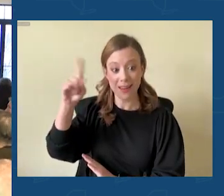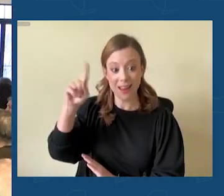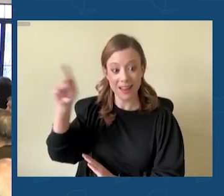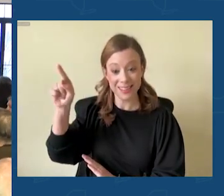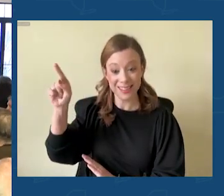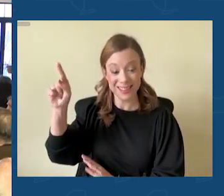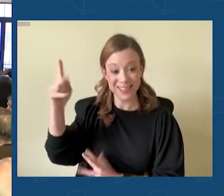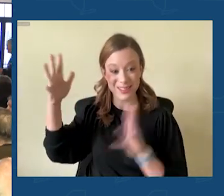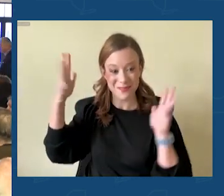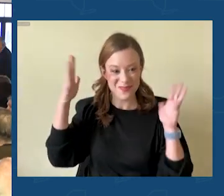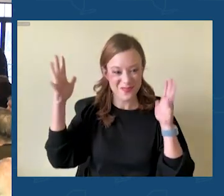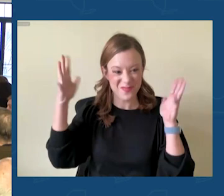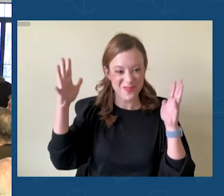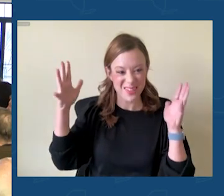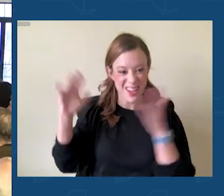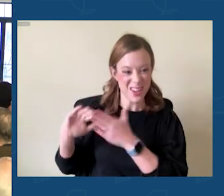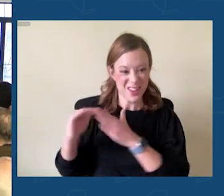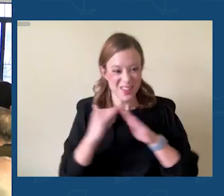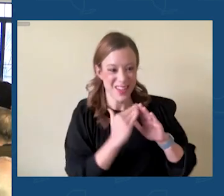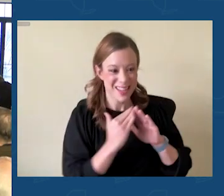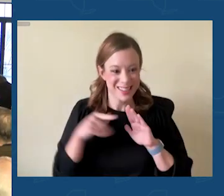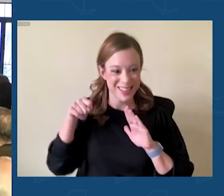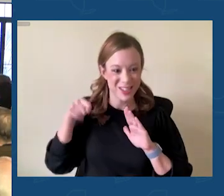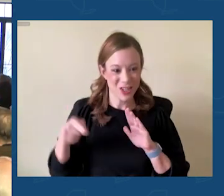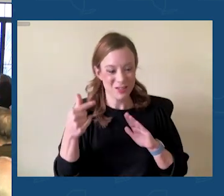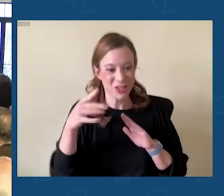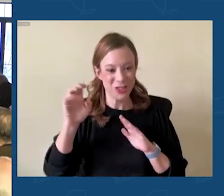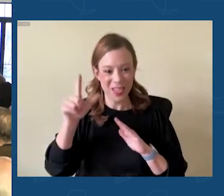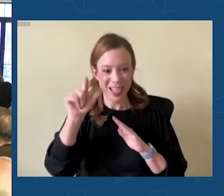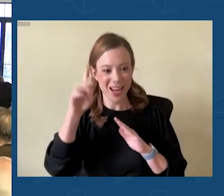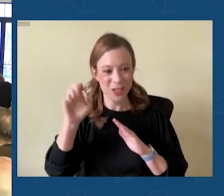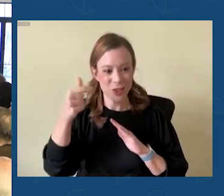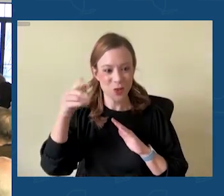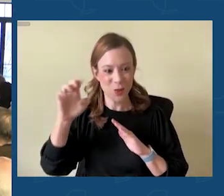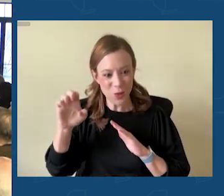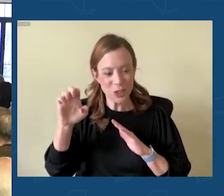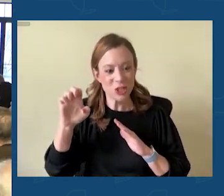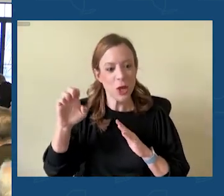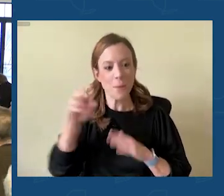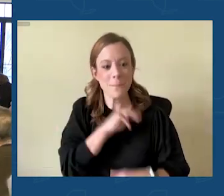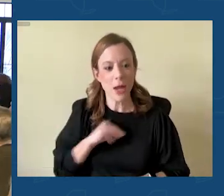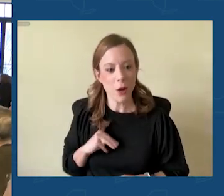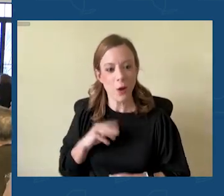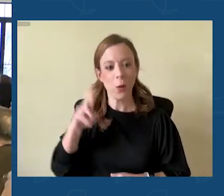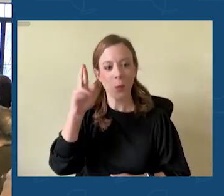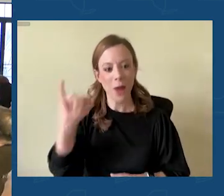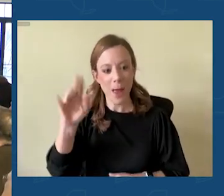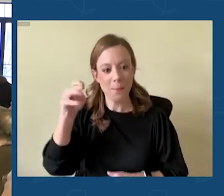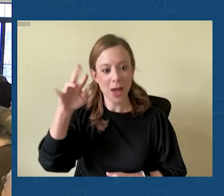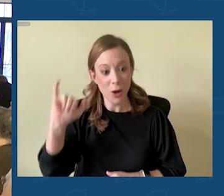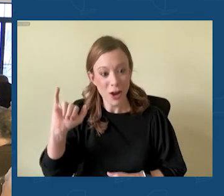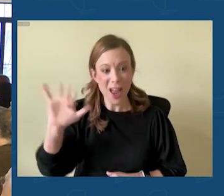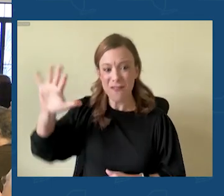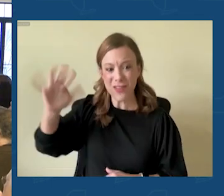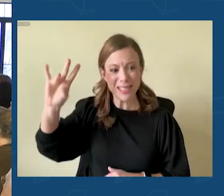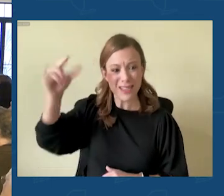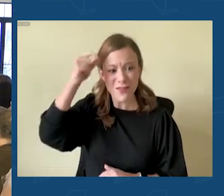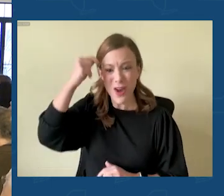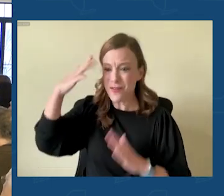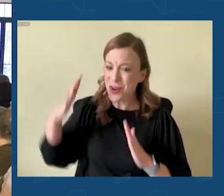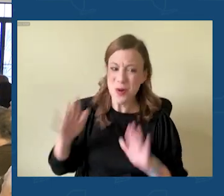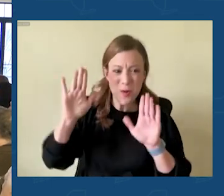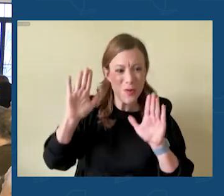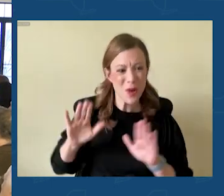Village of Lake George Mayor Ray Perry. And please welcome the 57th Governor of the great state of New York,